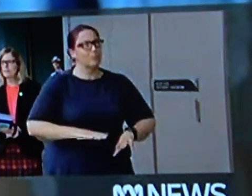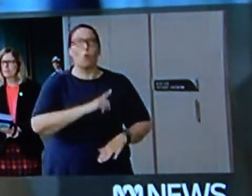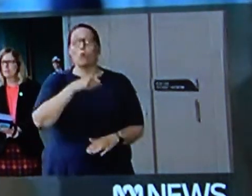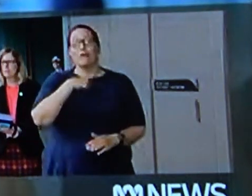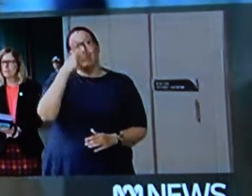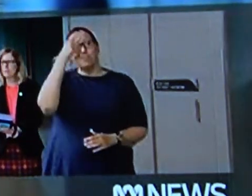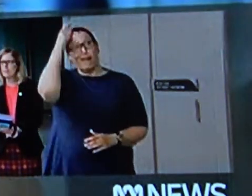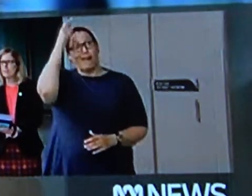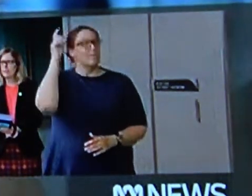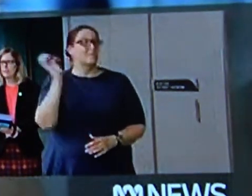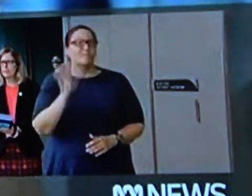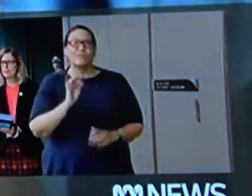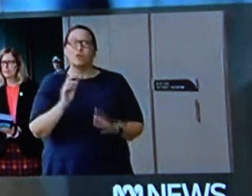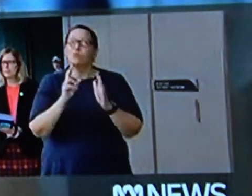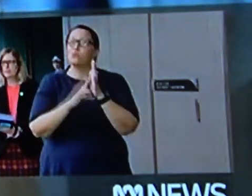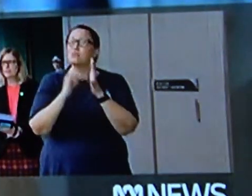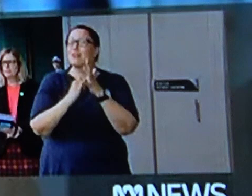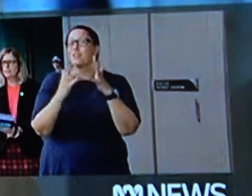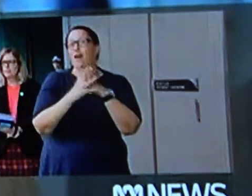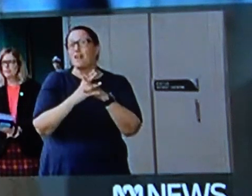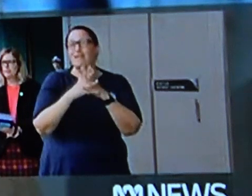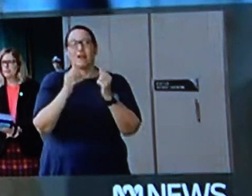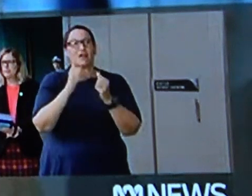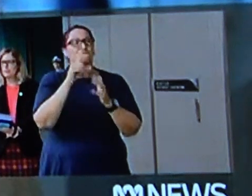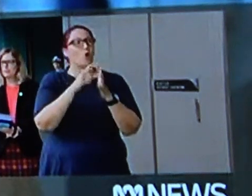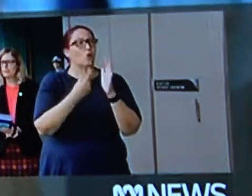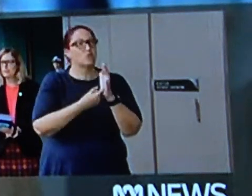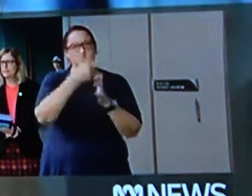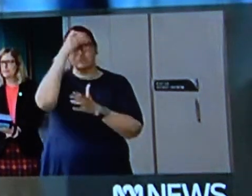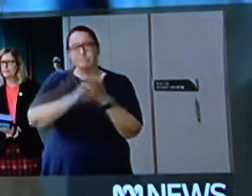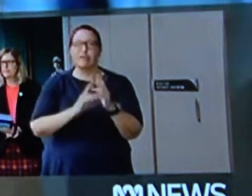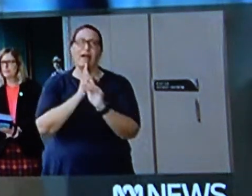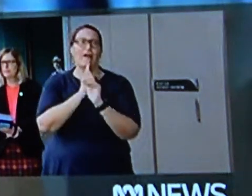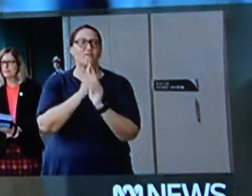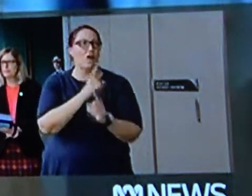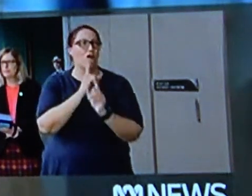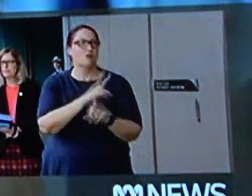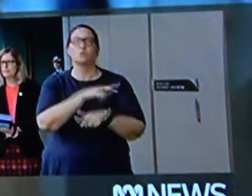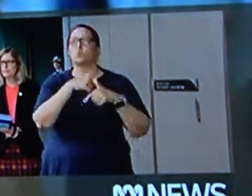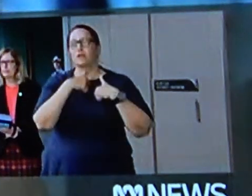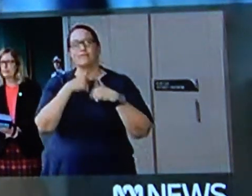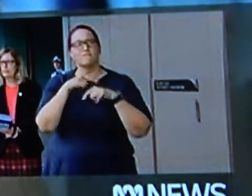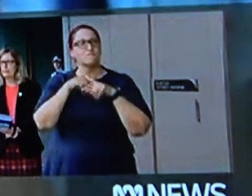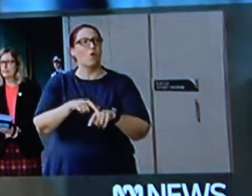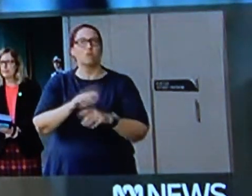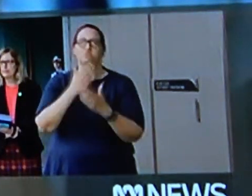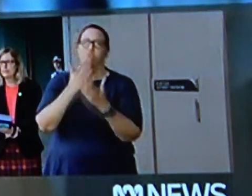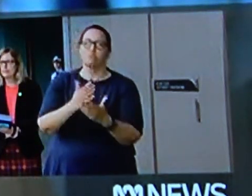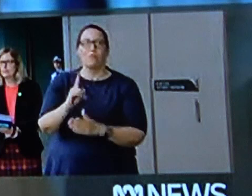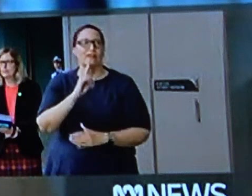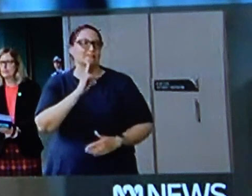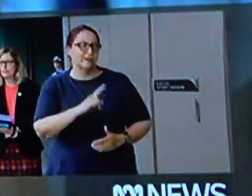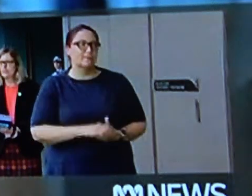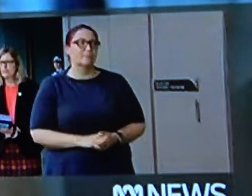New South Wales has now measures in place, and I want to thank the Commissioner for Police for making sure that anybody who gets off a plane